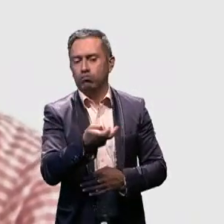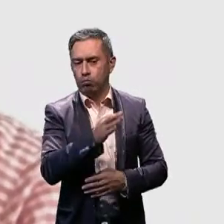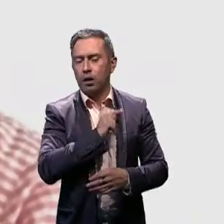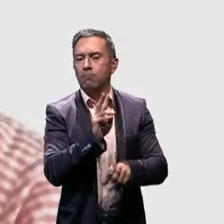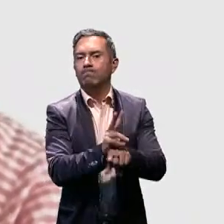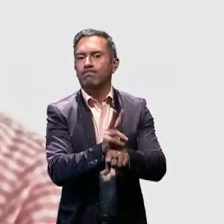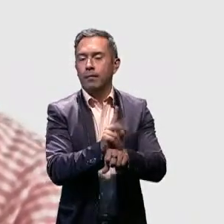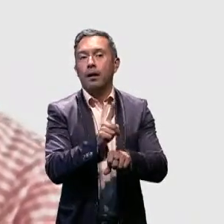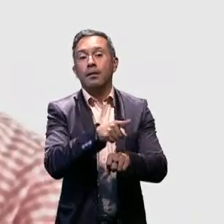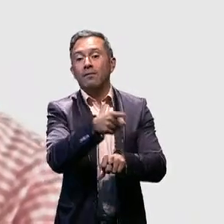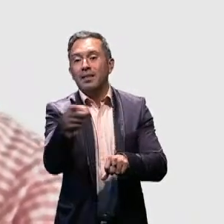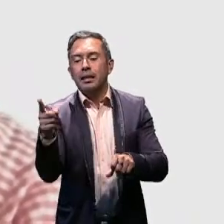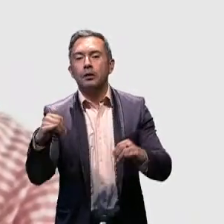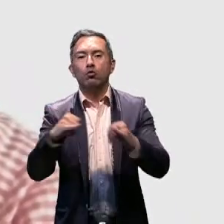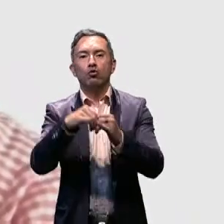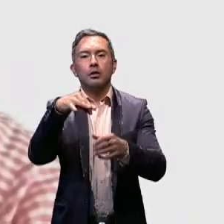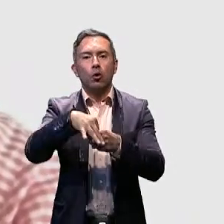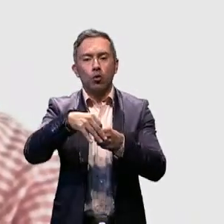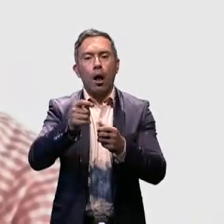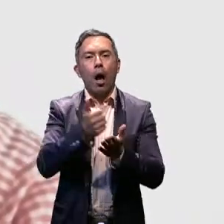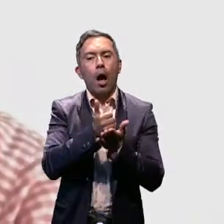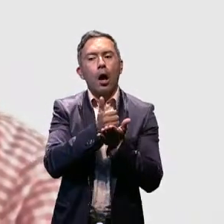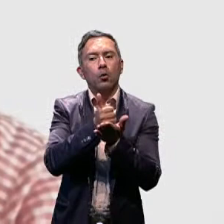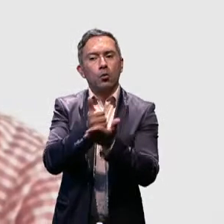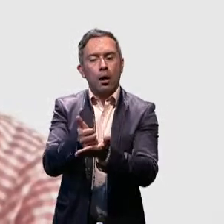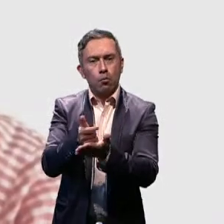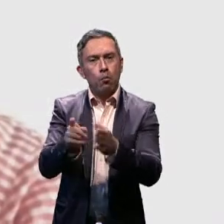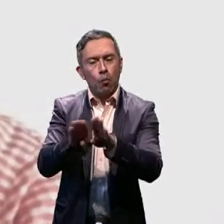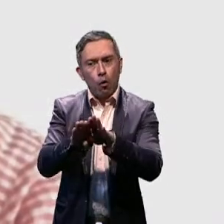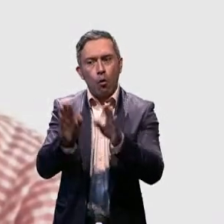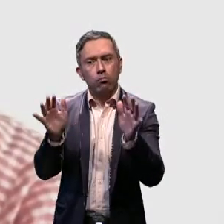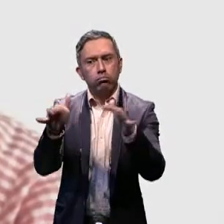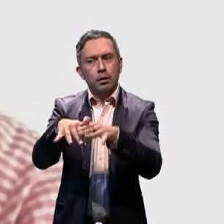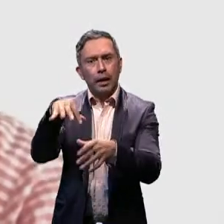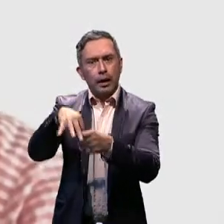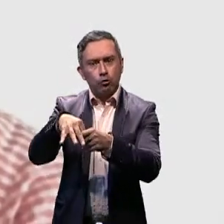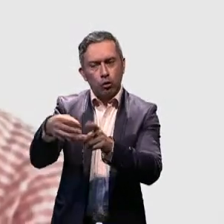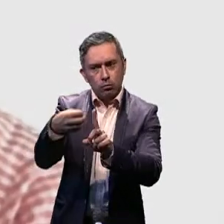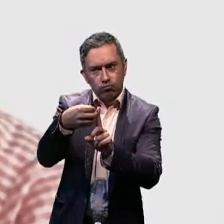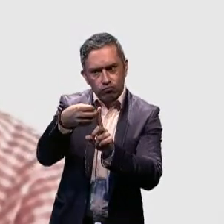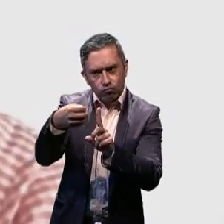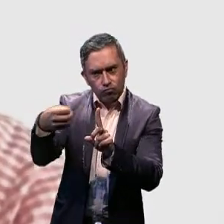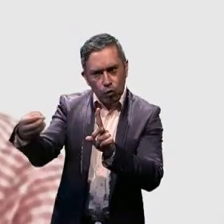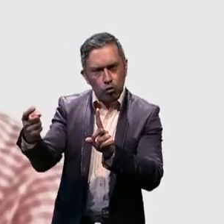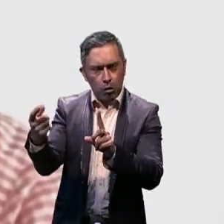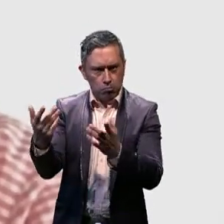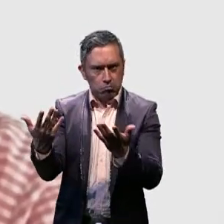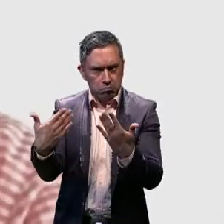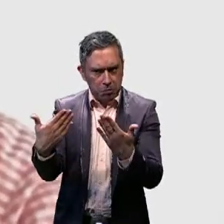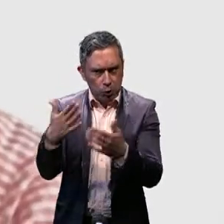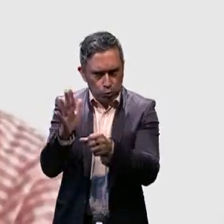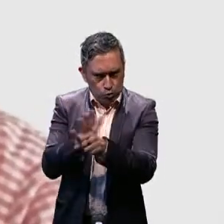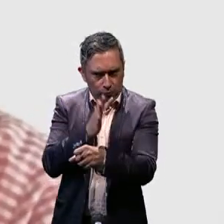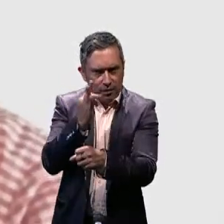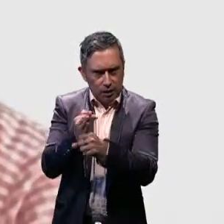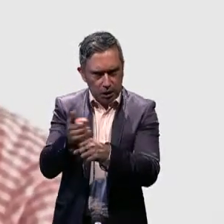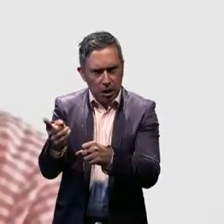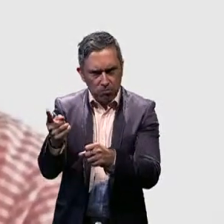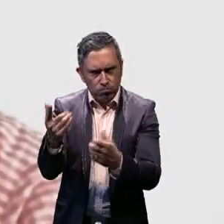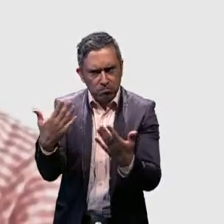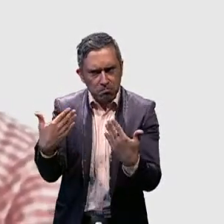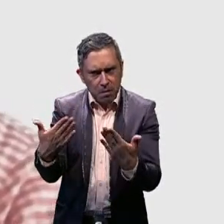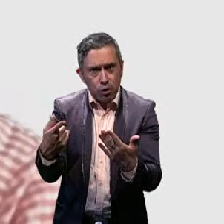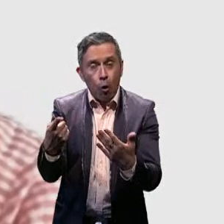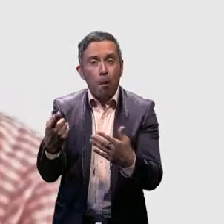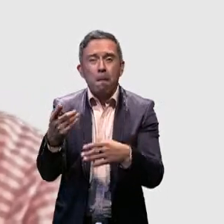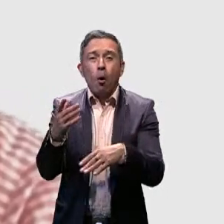on evidence, to help electoral bodies to guarantee elections in a reasonable